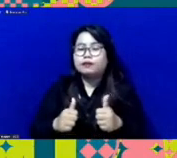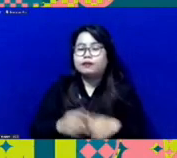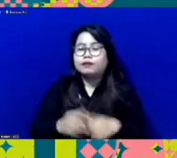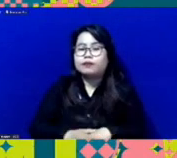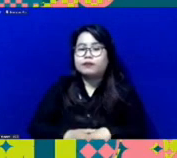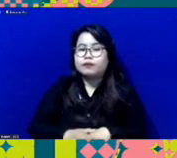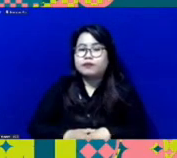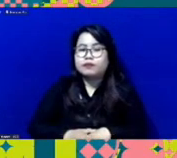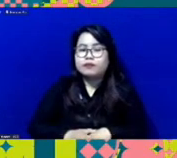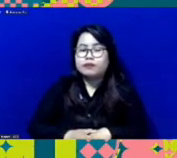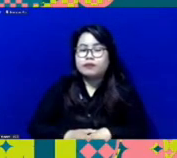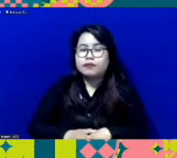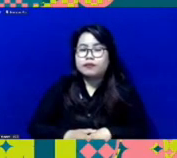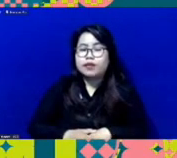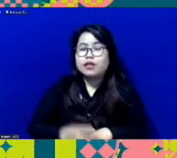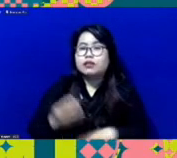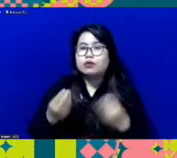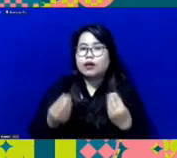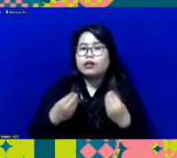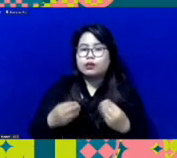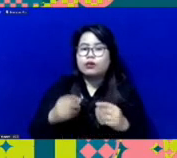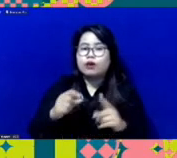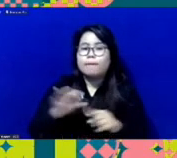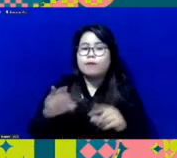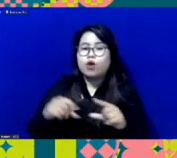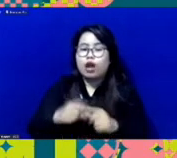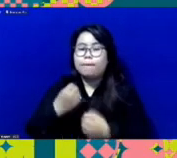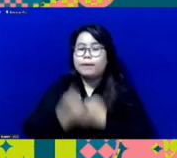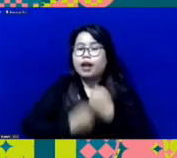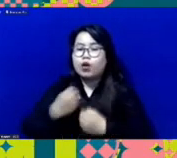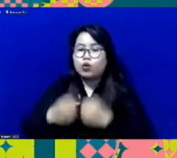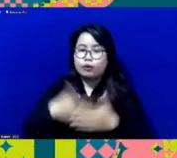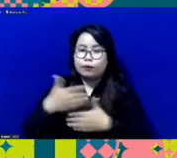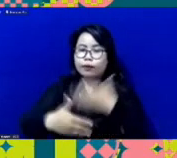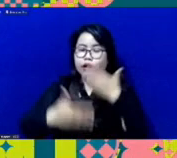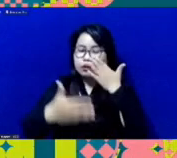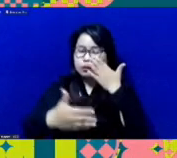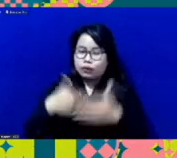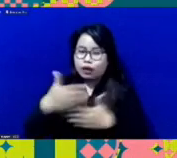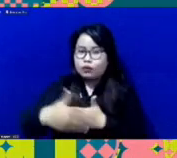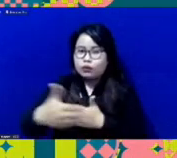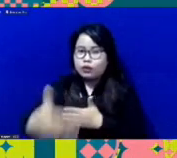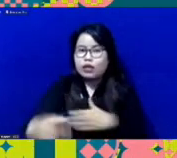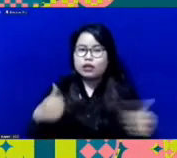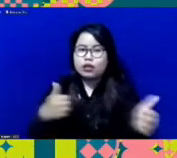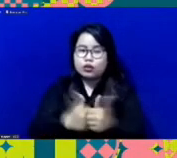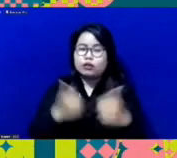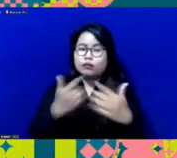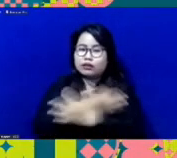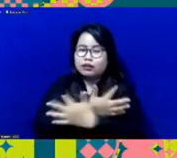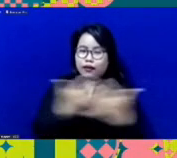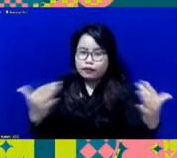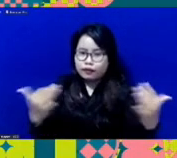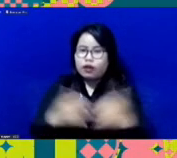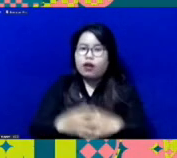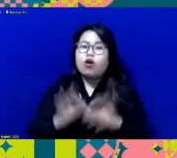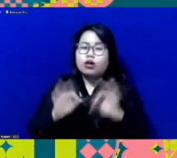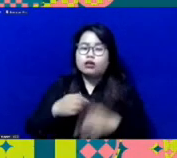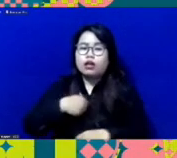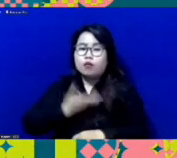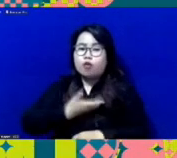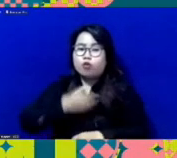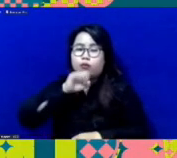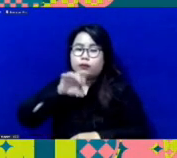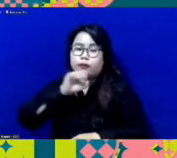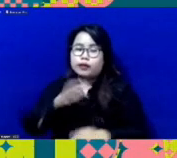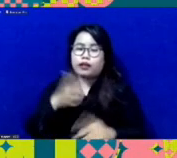behavior pattern. Right. That people will adhere to. And I will give you a bit of a background of how Indonesian education, yeah, because